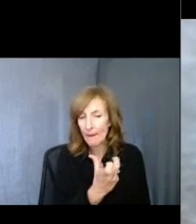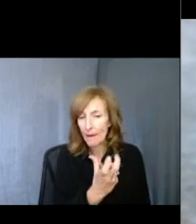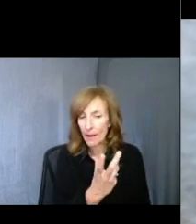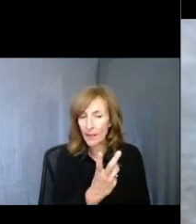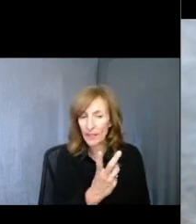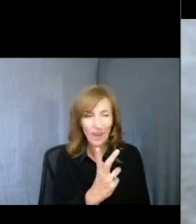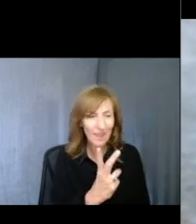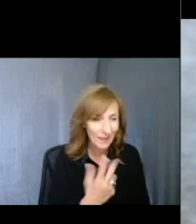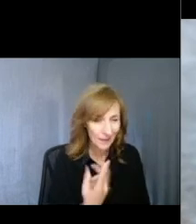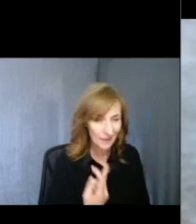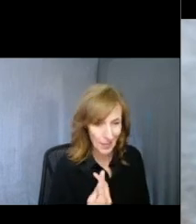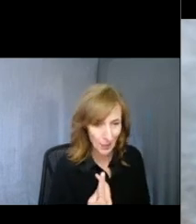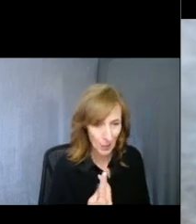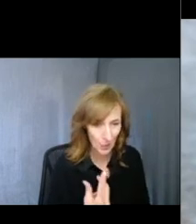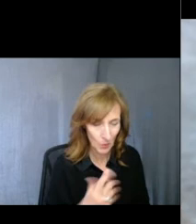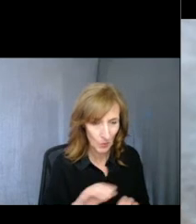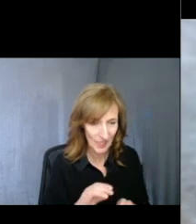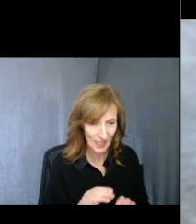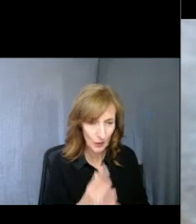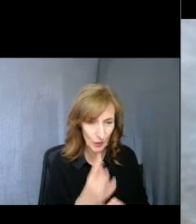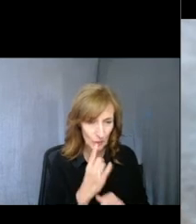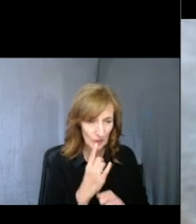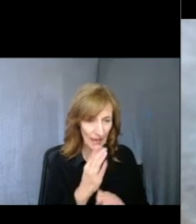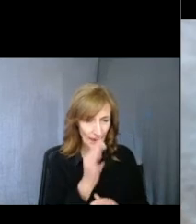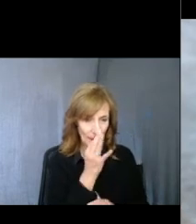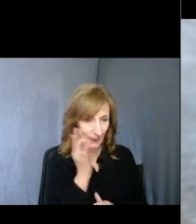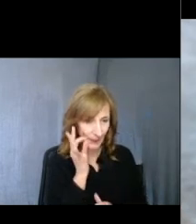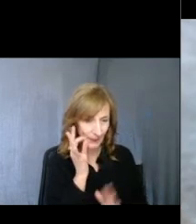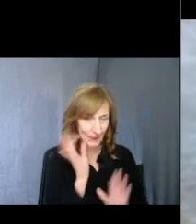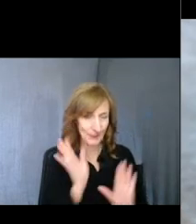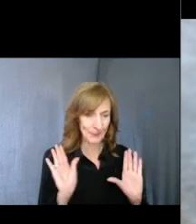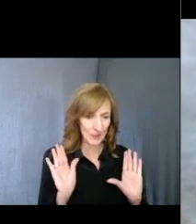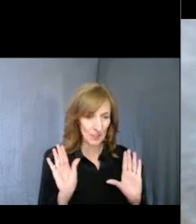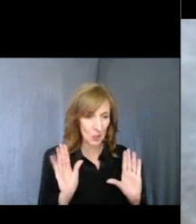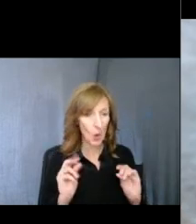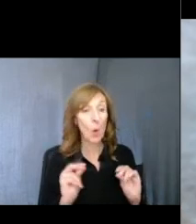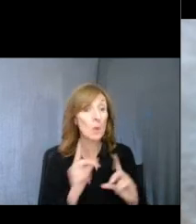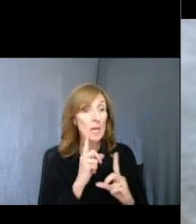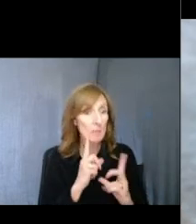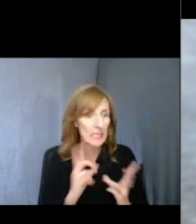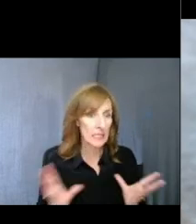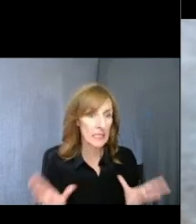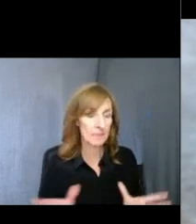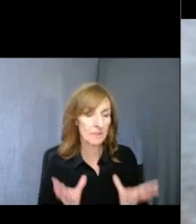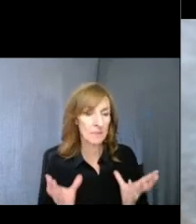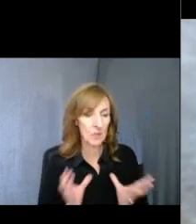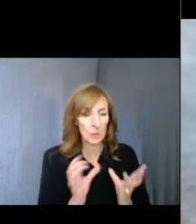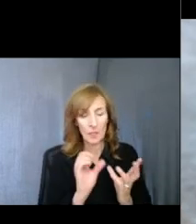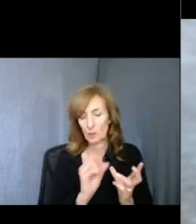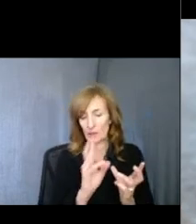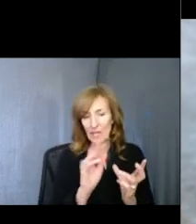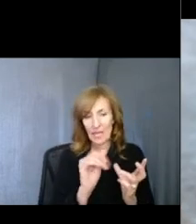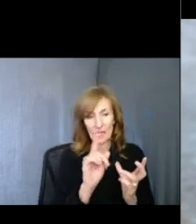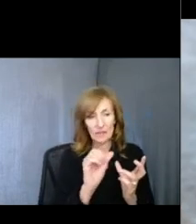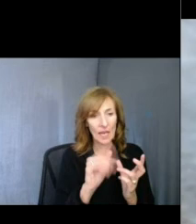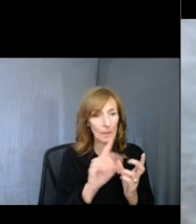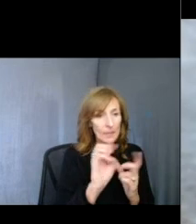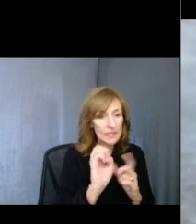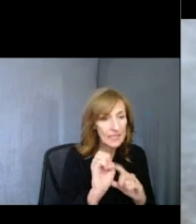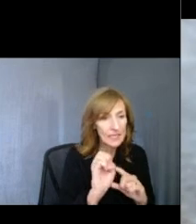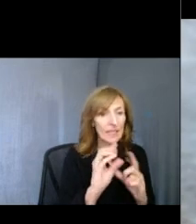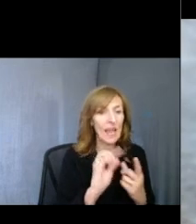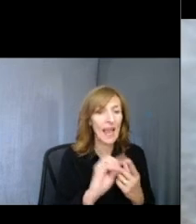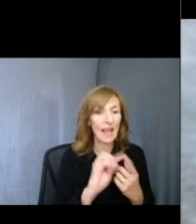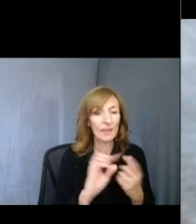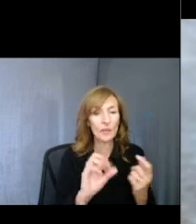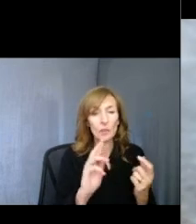cat, and then really making sure that we're meeting those goals. So we use mirtazapine, and especially the transdermal form, like long-term in the